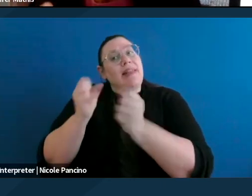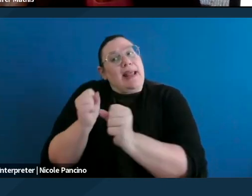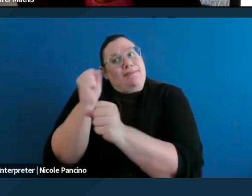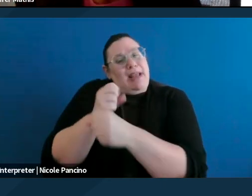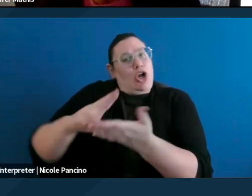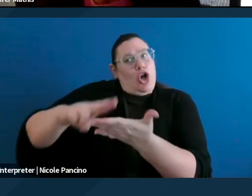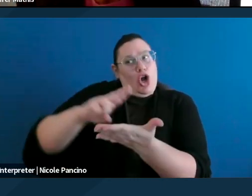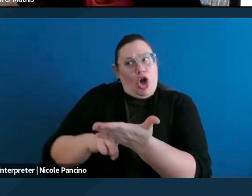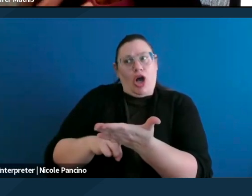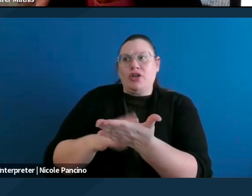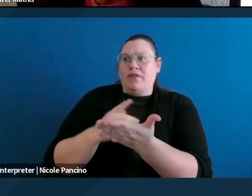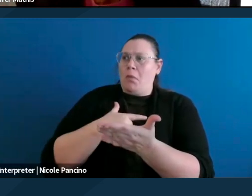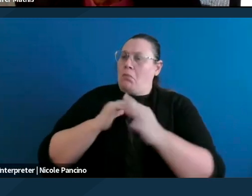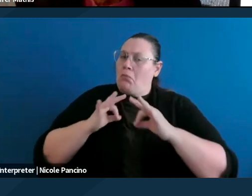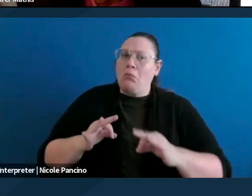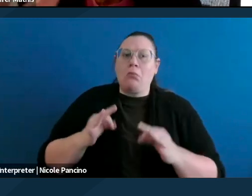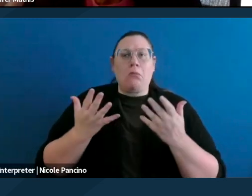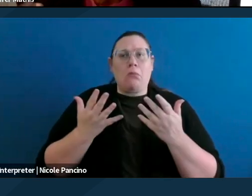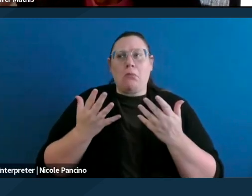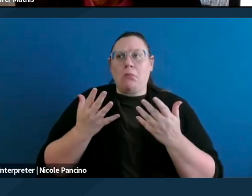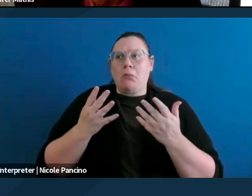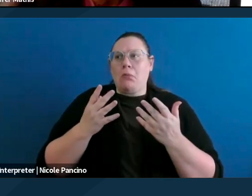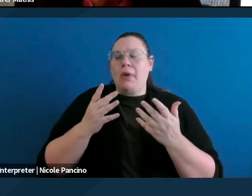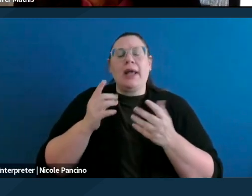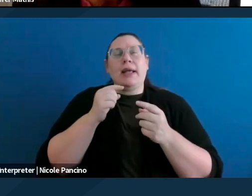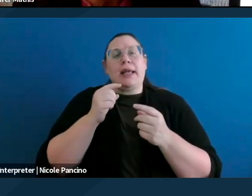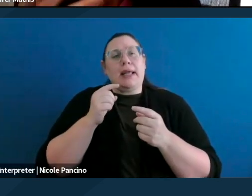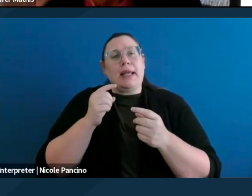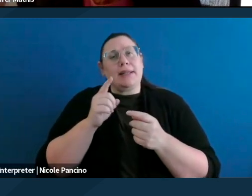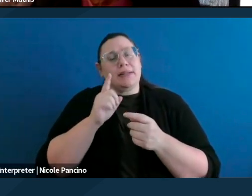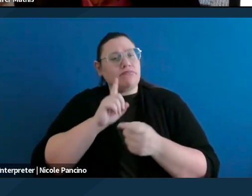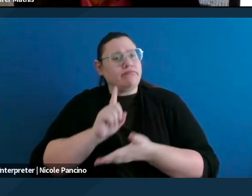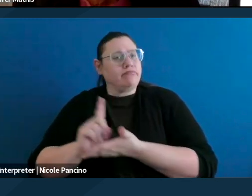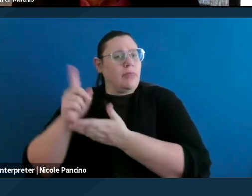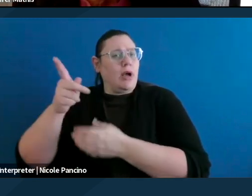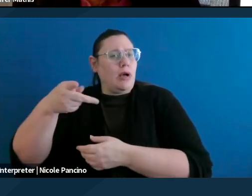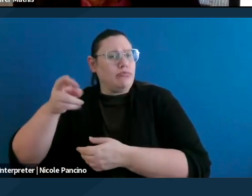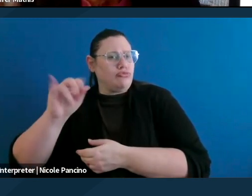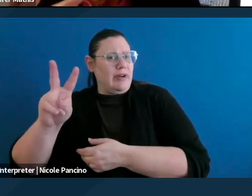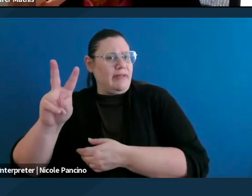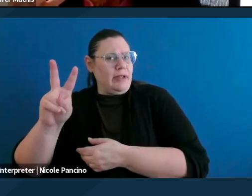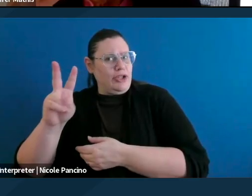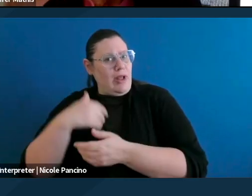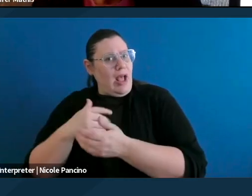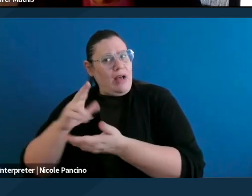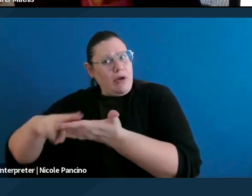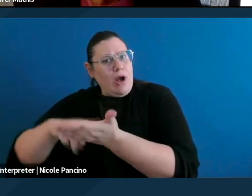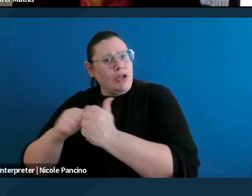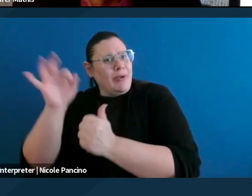they think is appropriate. It's not a privilege. I'm sorry, it's a privilege, not a right to have a contract with the federal government. And